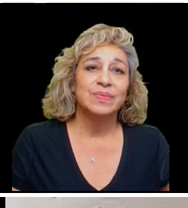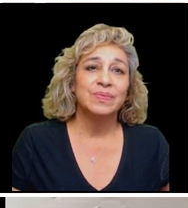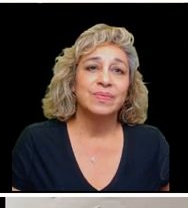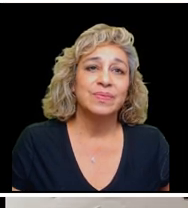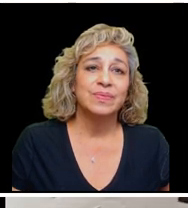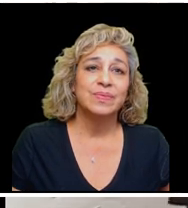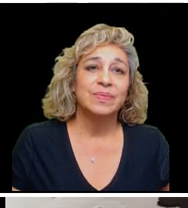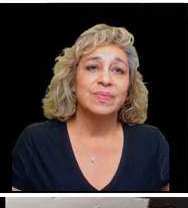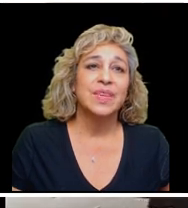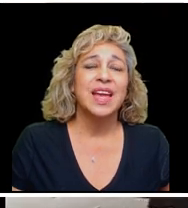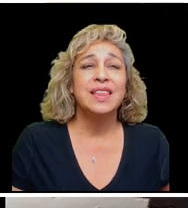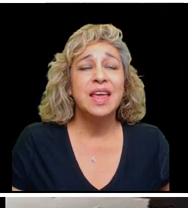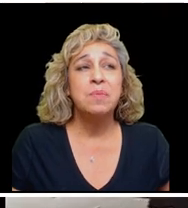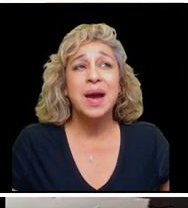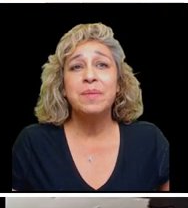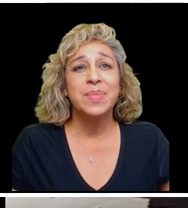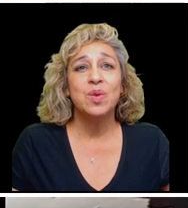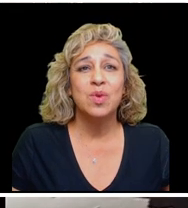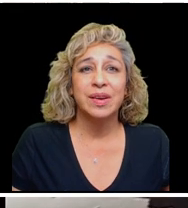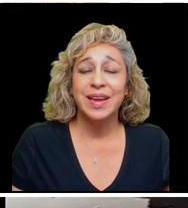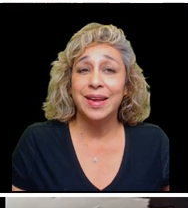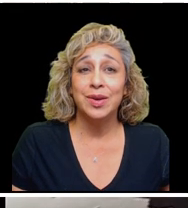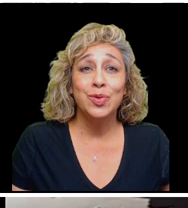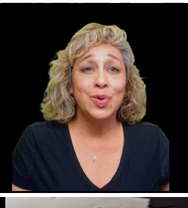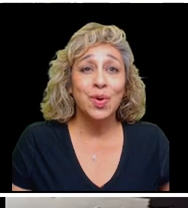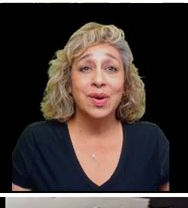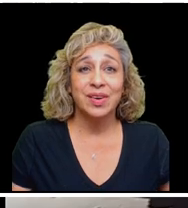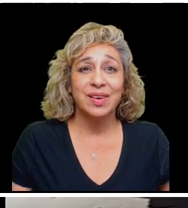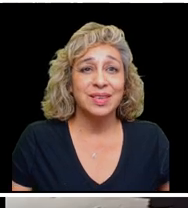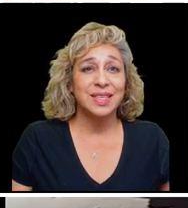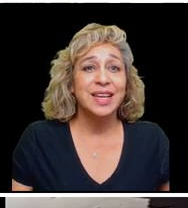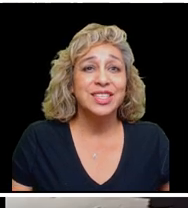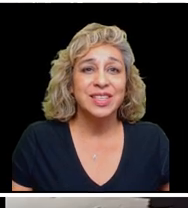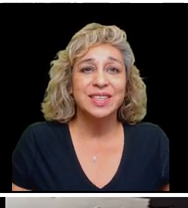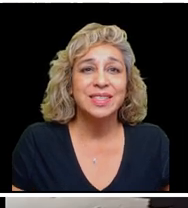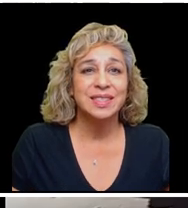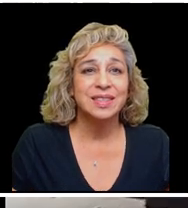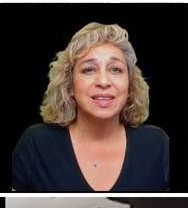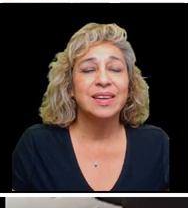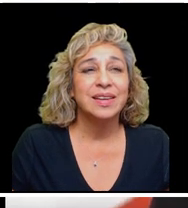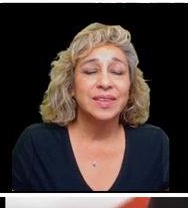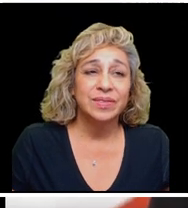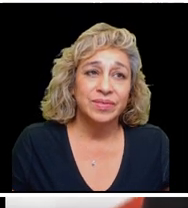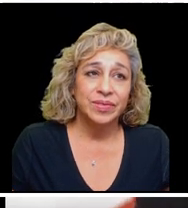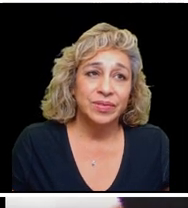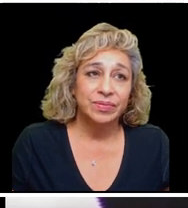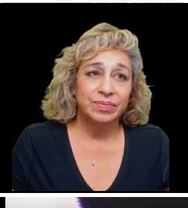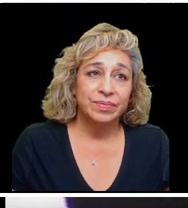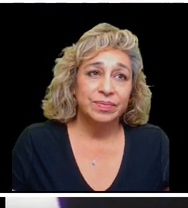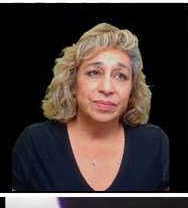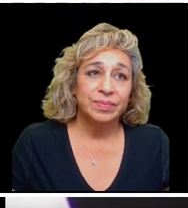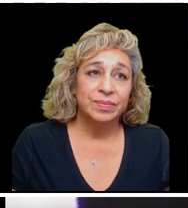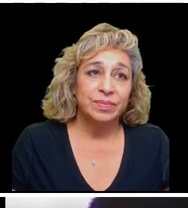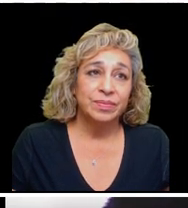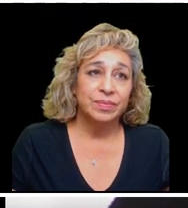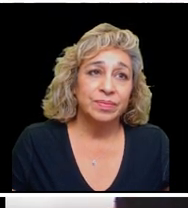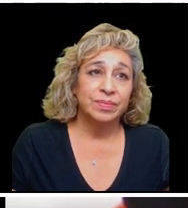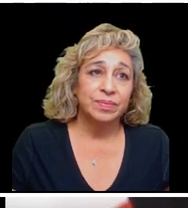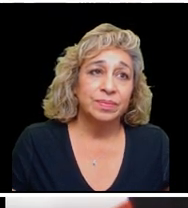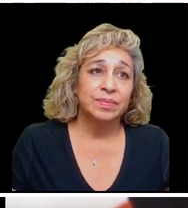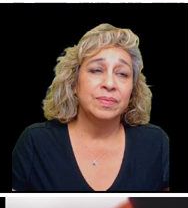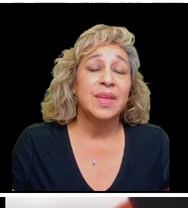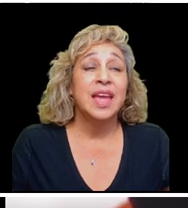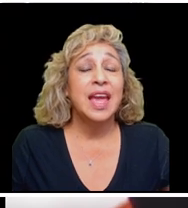and they might be working in New York or Los Angeles and